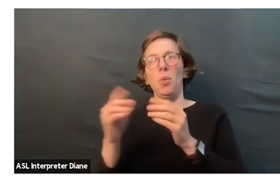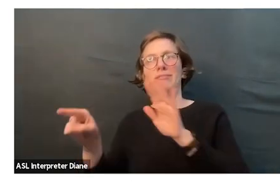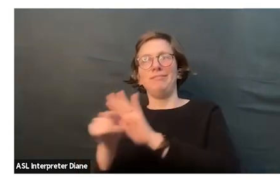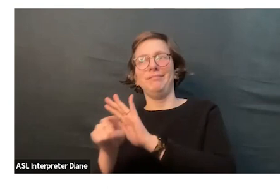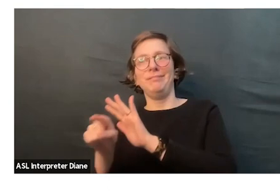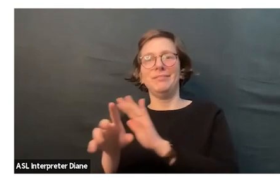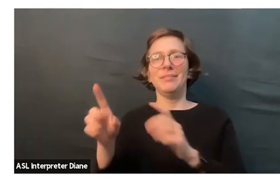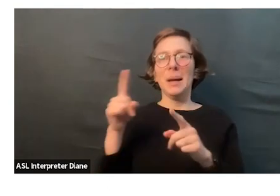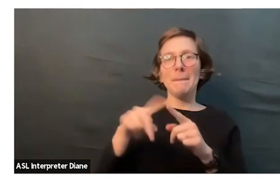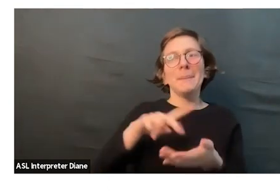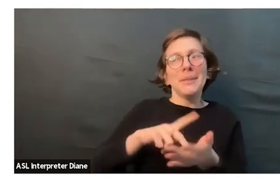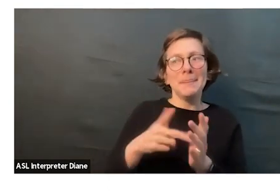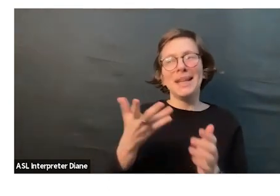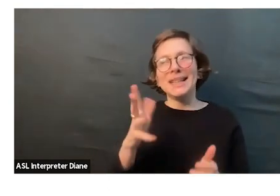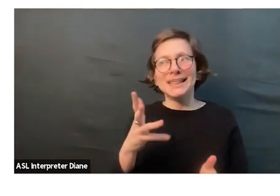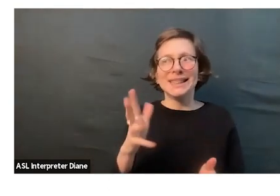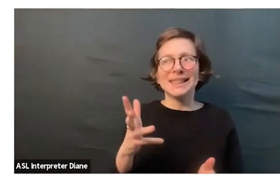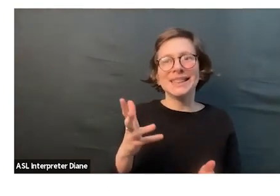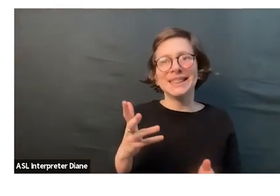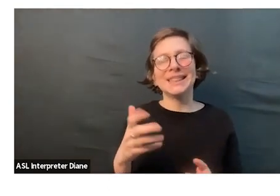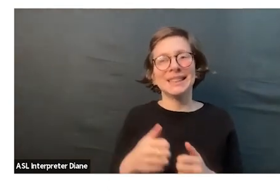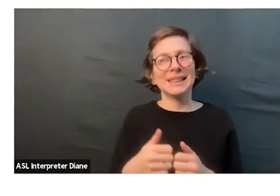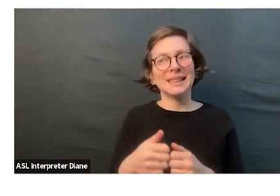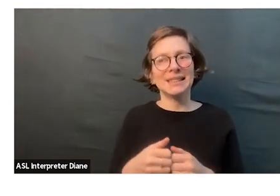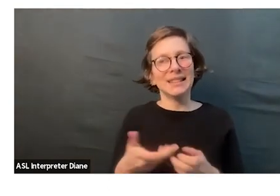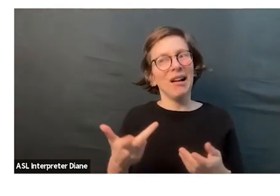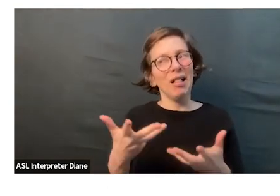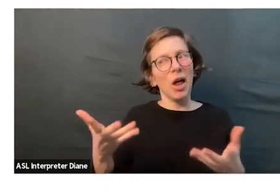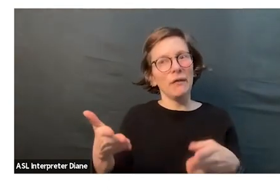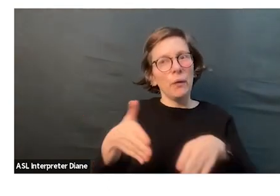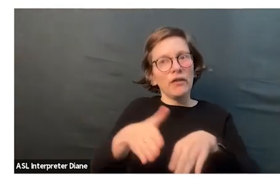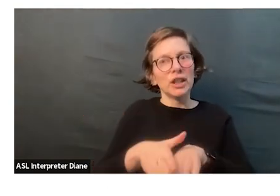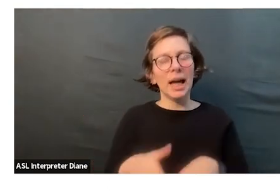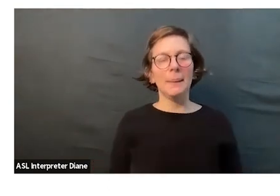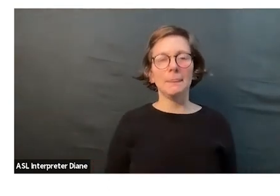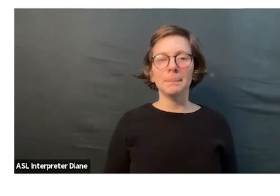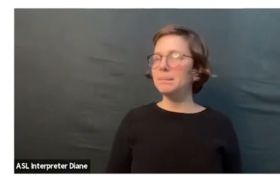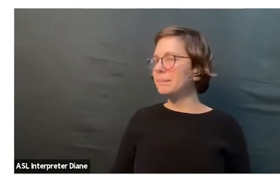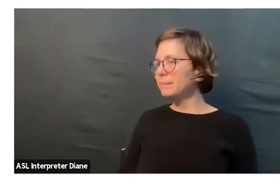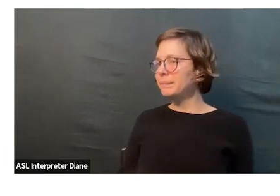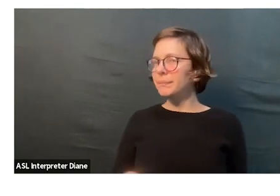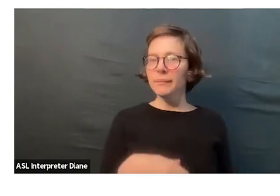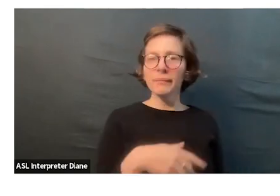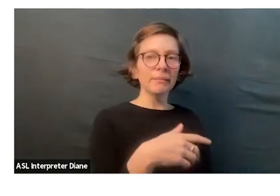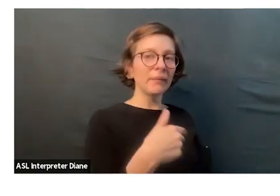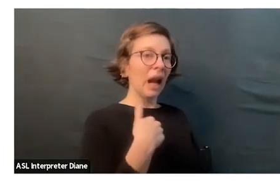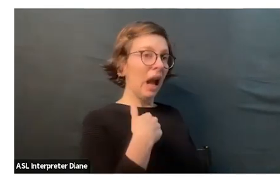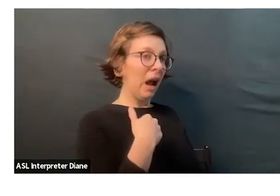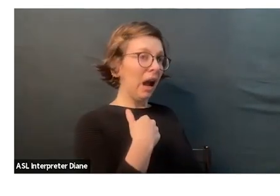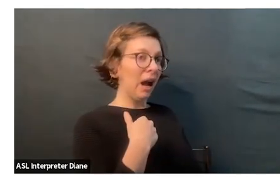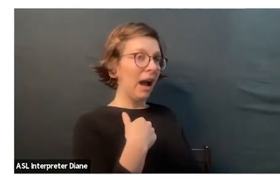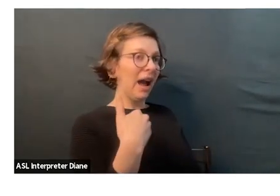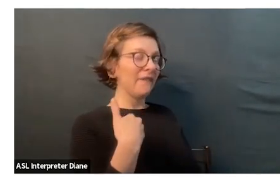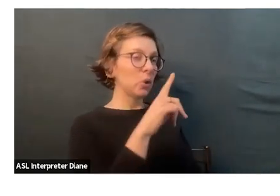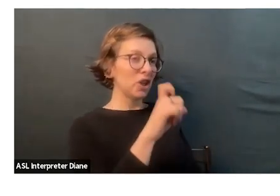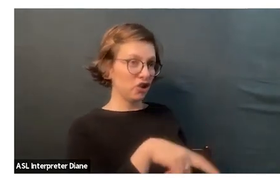and capitalism in creating these disasters? So obviously it's not lost on me the timeliness of this question,